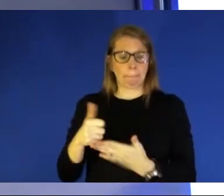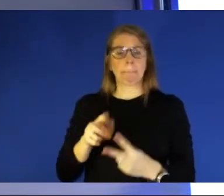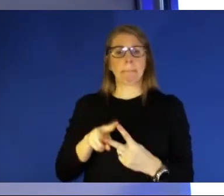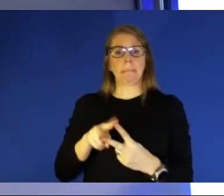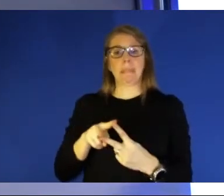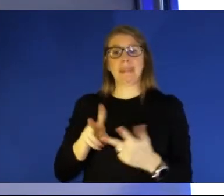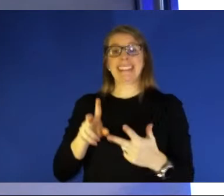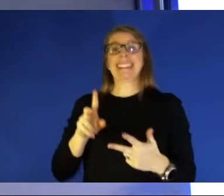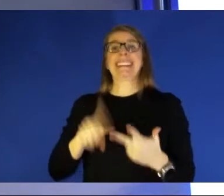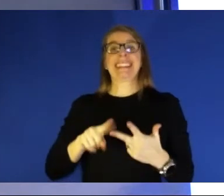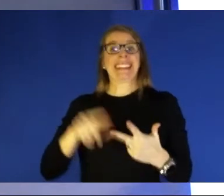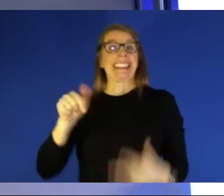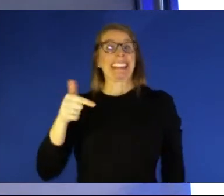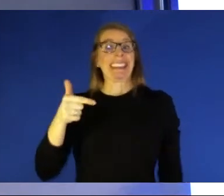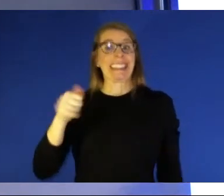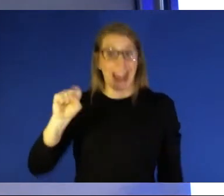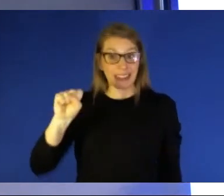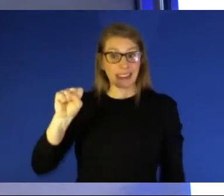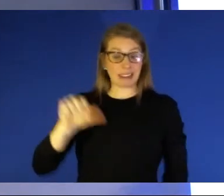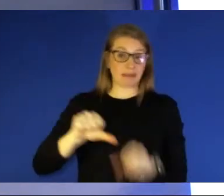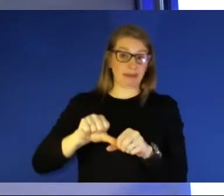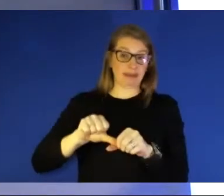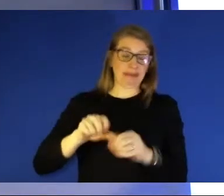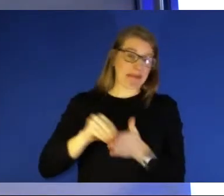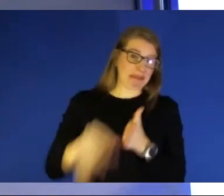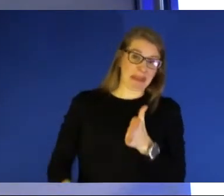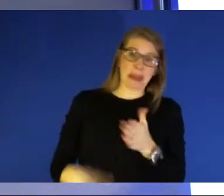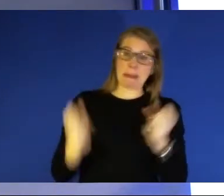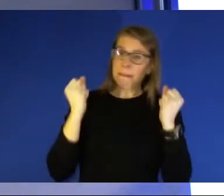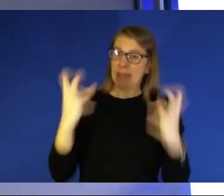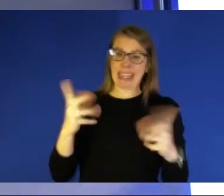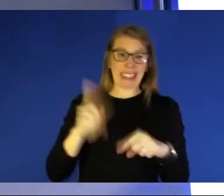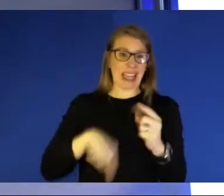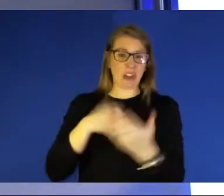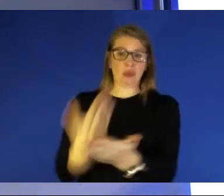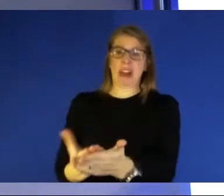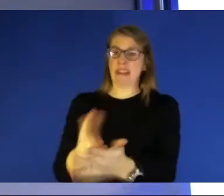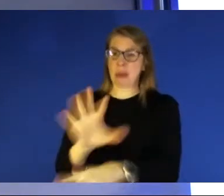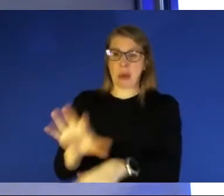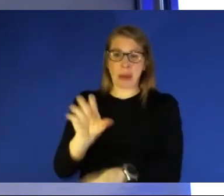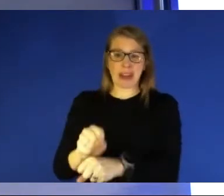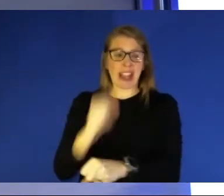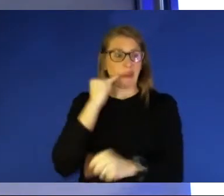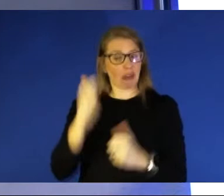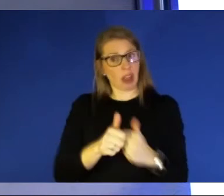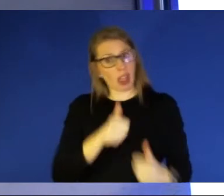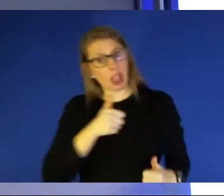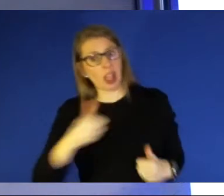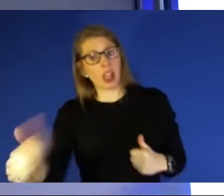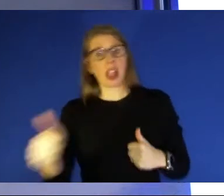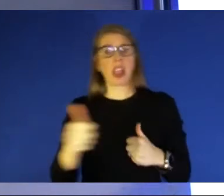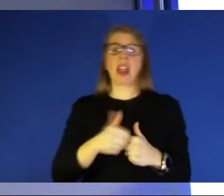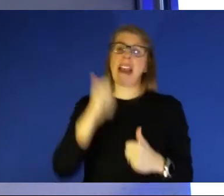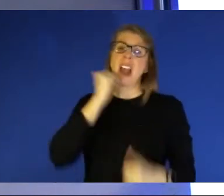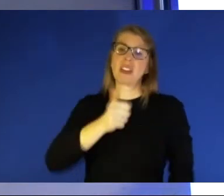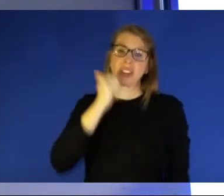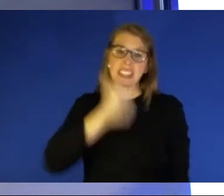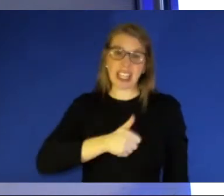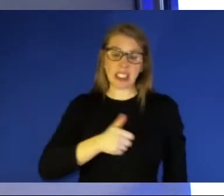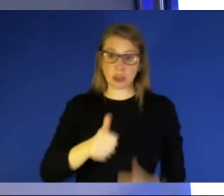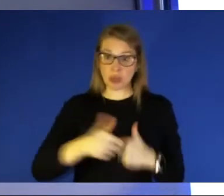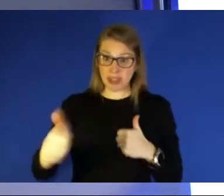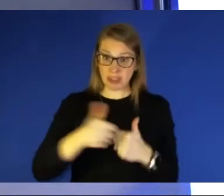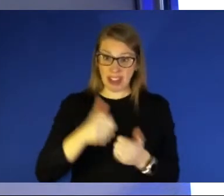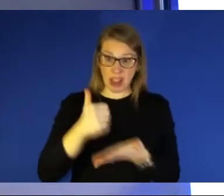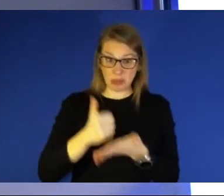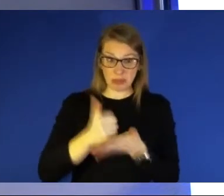so expensive, a lot of people just can't make it to their appointments. If they're having to go somewhere every day, is there transportation help